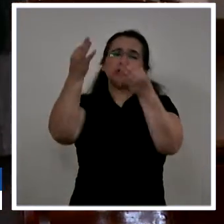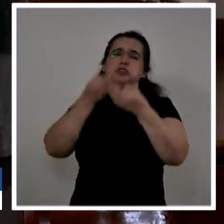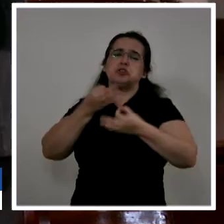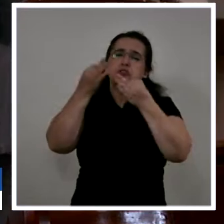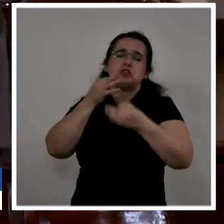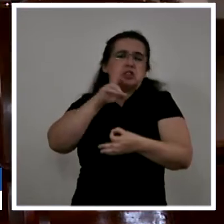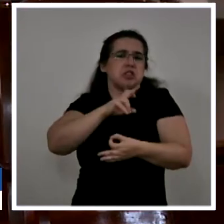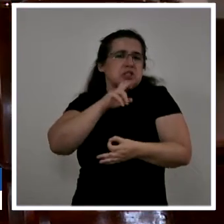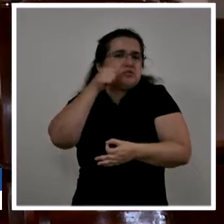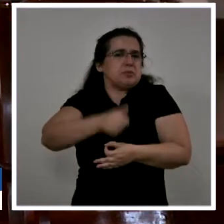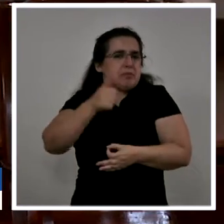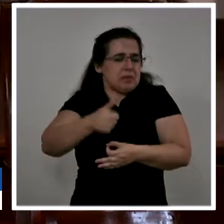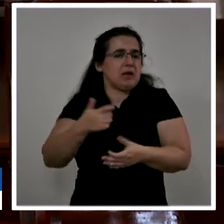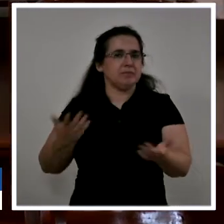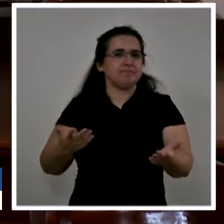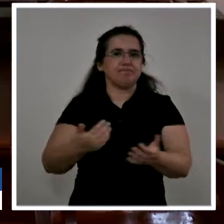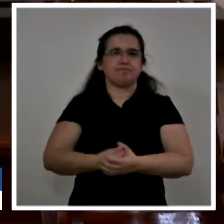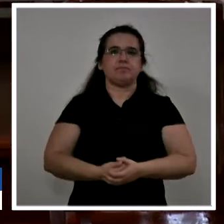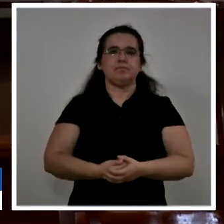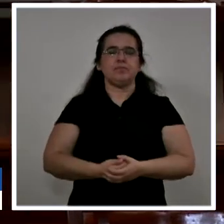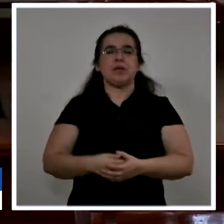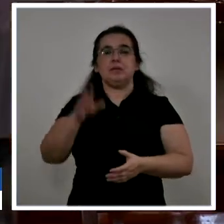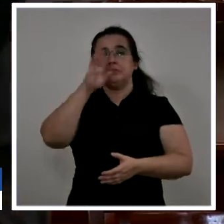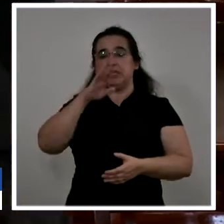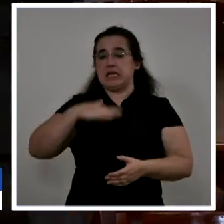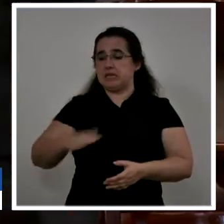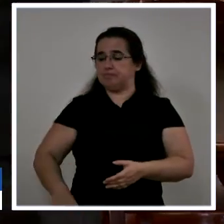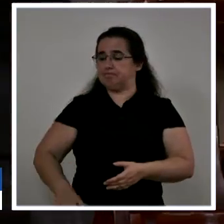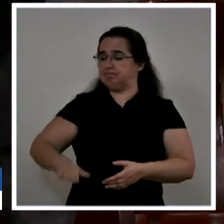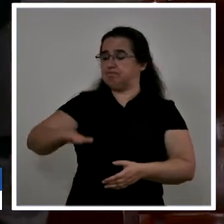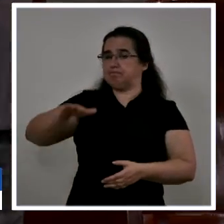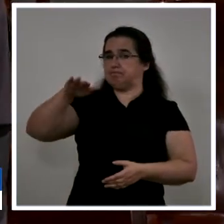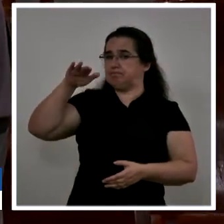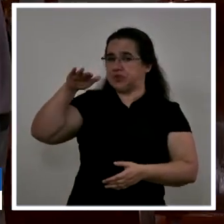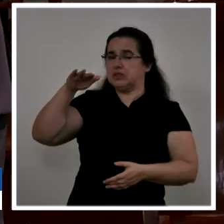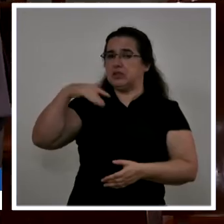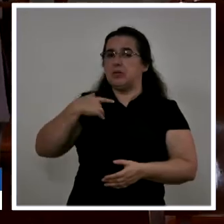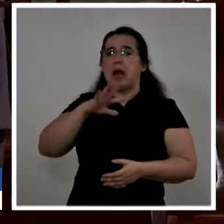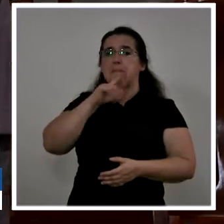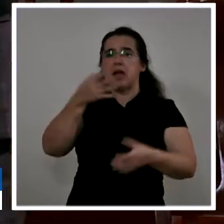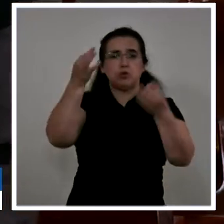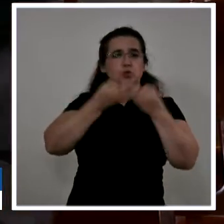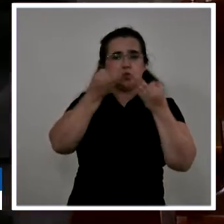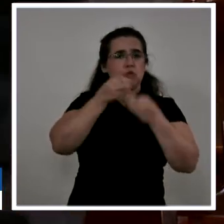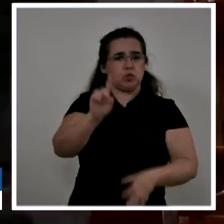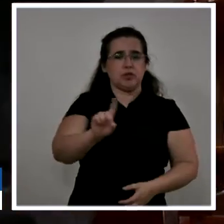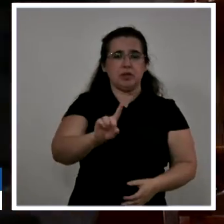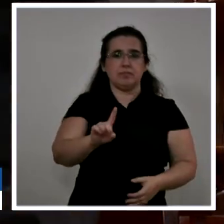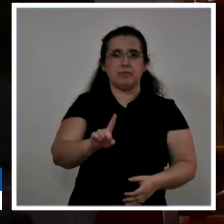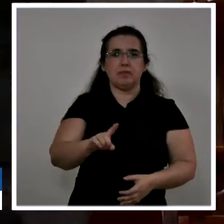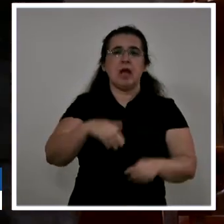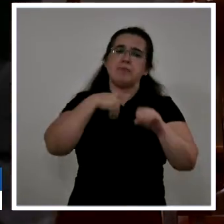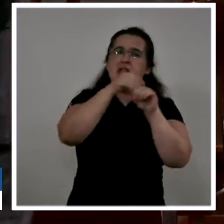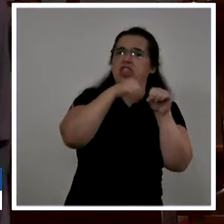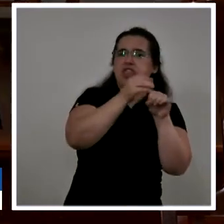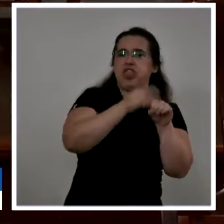ratinhos, but I grew up in a home where my mouse mom, mas se eu tiver crescido numa mãe onde que não toma conta de mim, didn't lick me a lot, que não me lambia